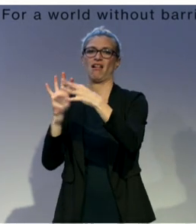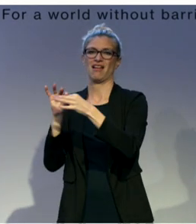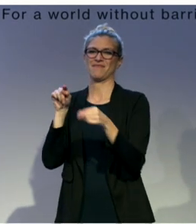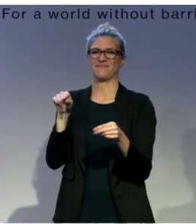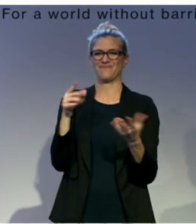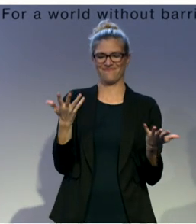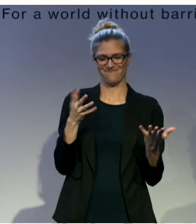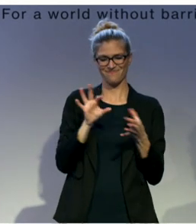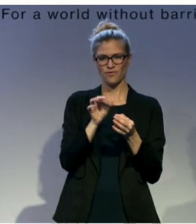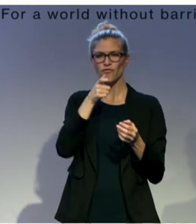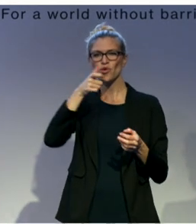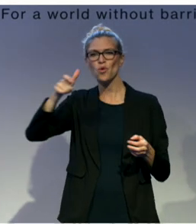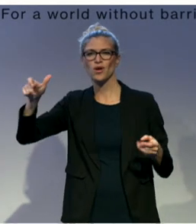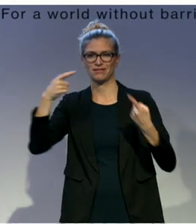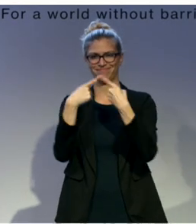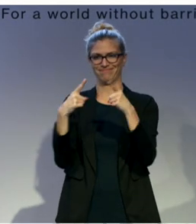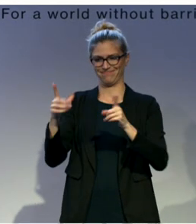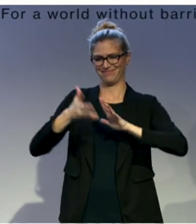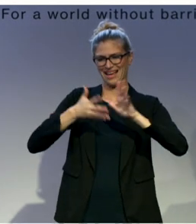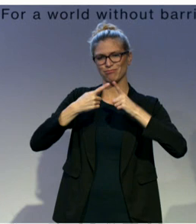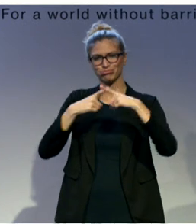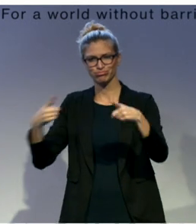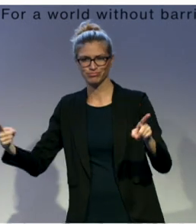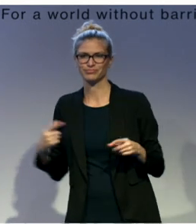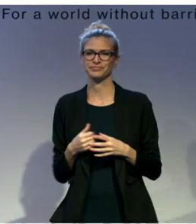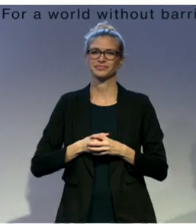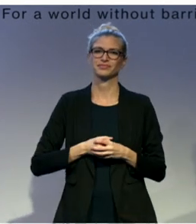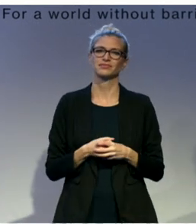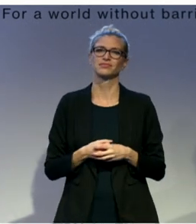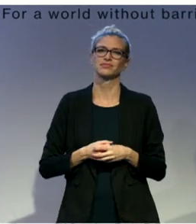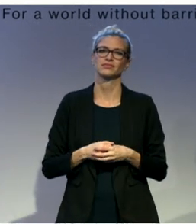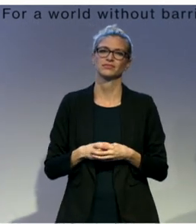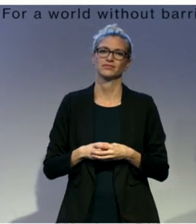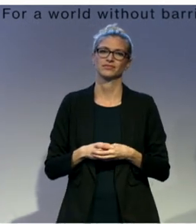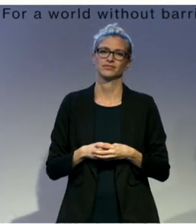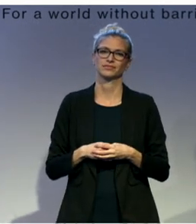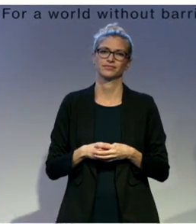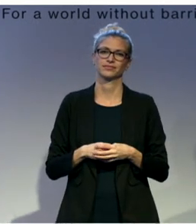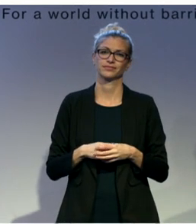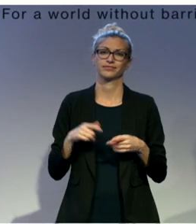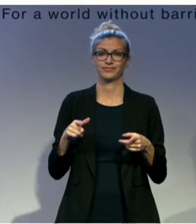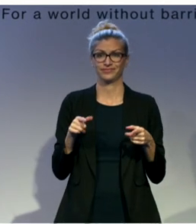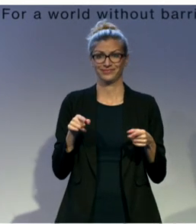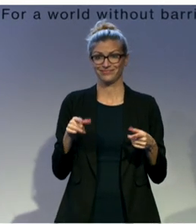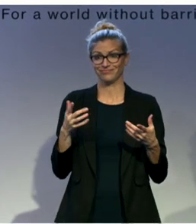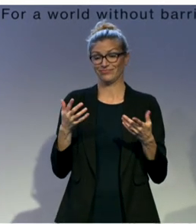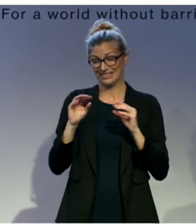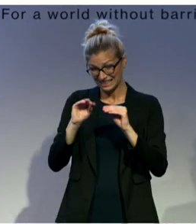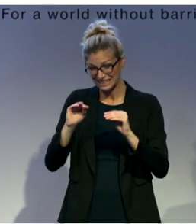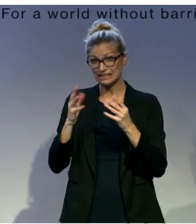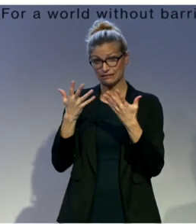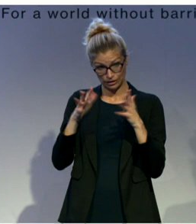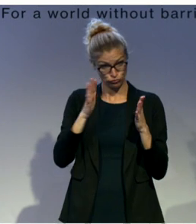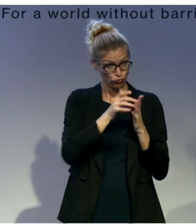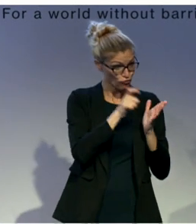Once the lexicon was developed, we shared it through a training of trainers, and these trainers were then empowered to go out and share the